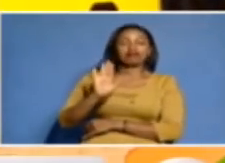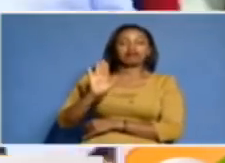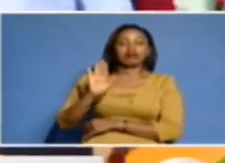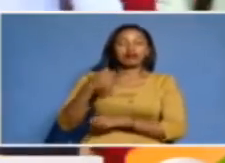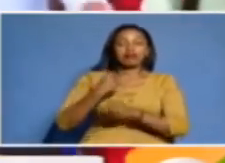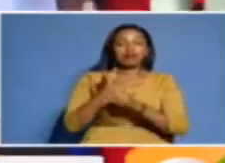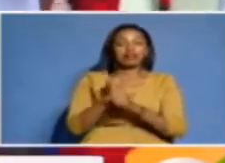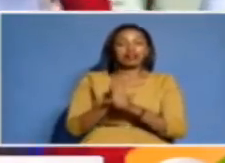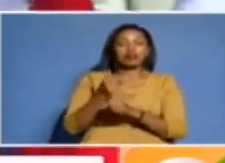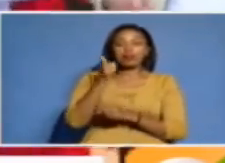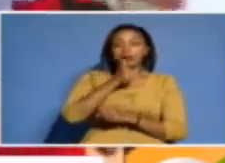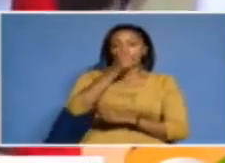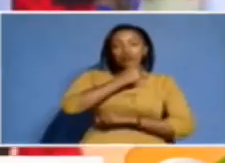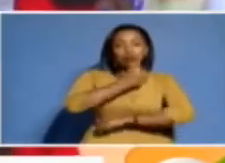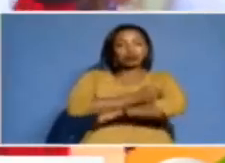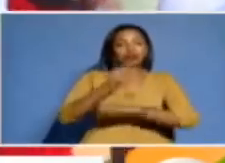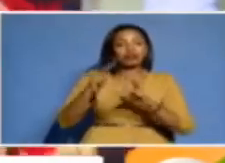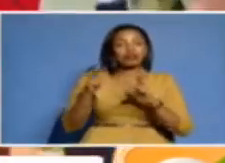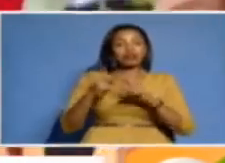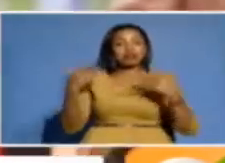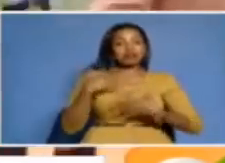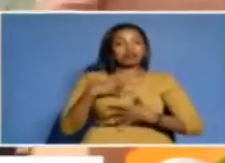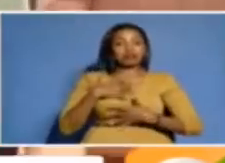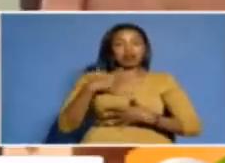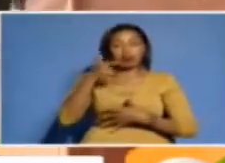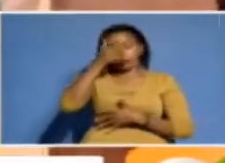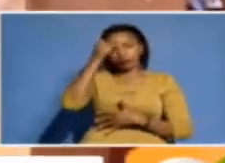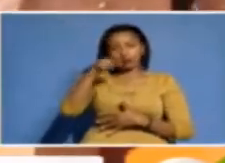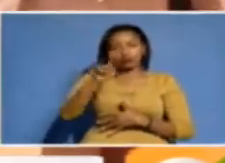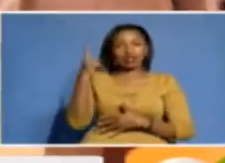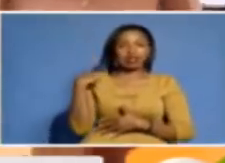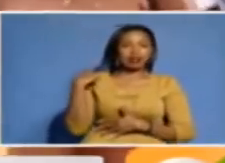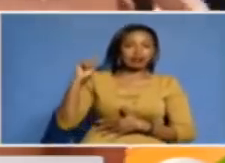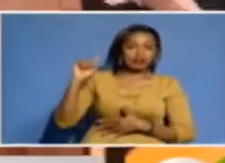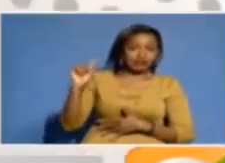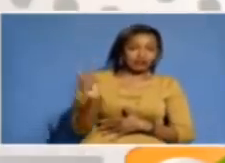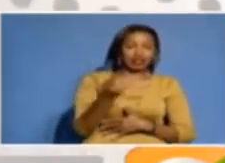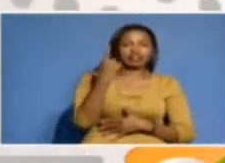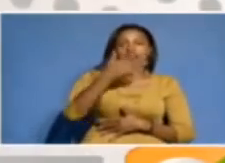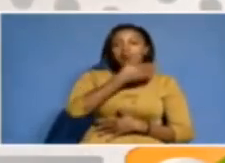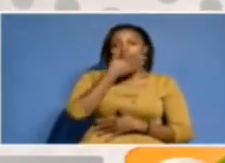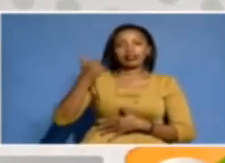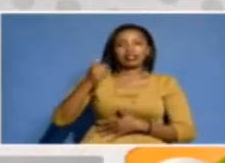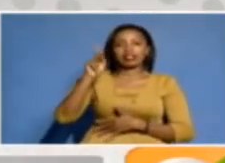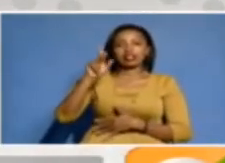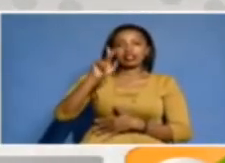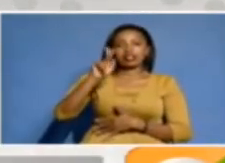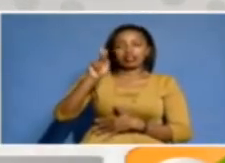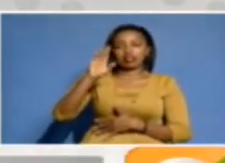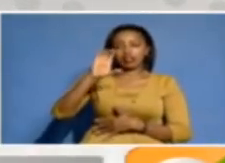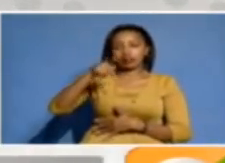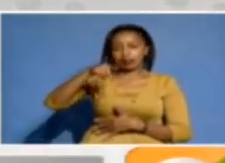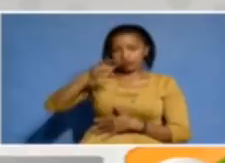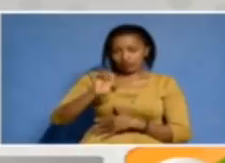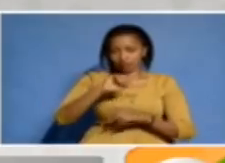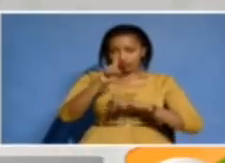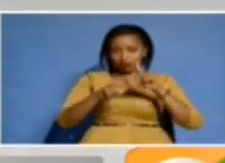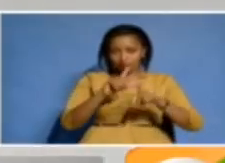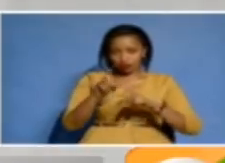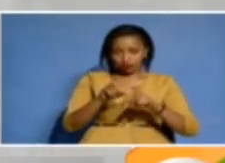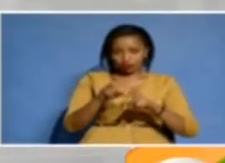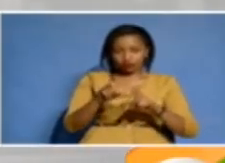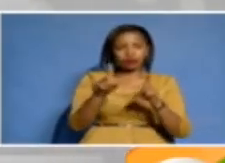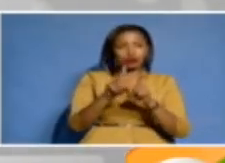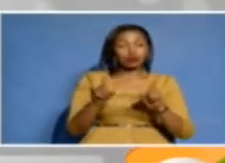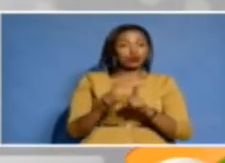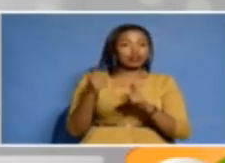by surprise as it emerged best nationally in the KCPE examination. Despite that, the list of the top 10 schools nationally provides